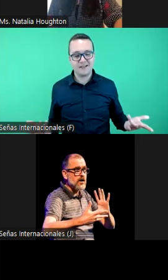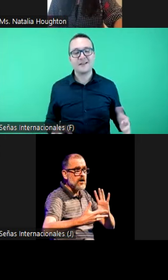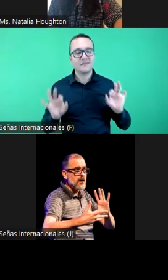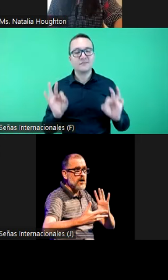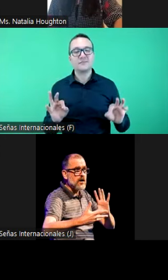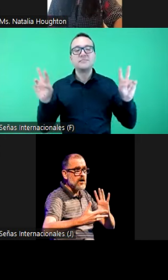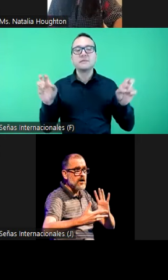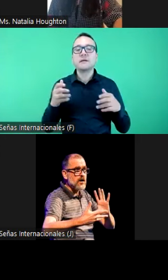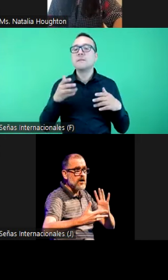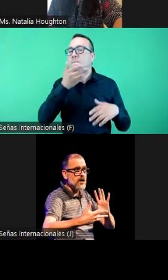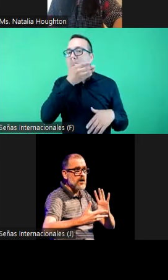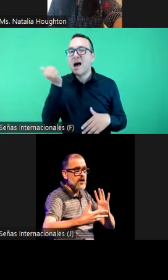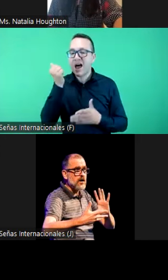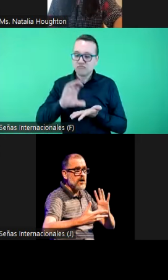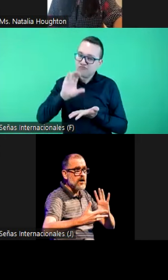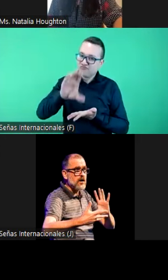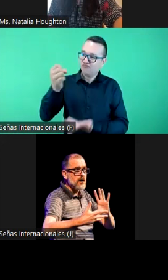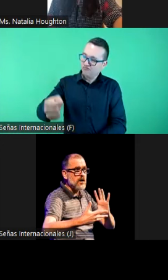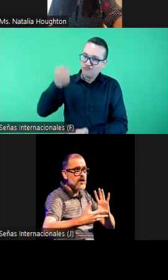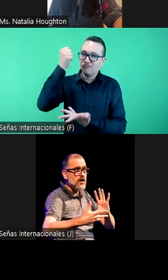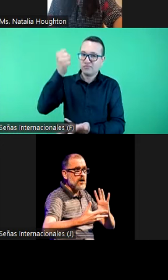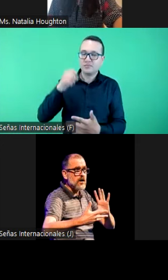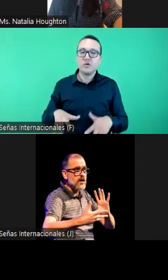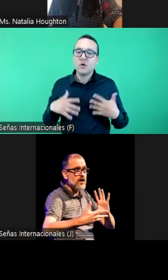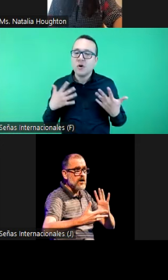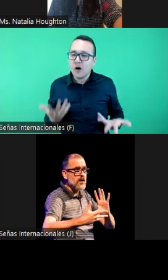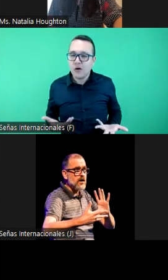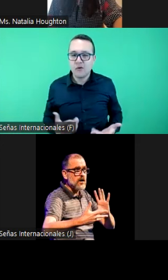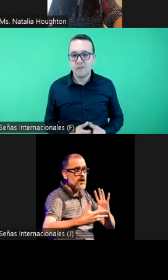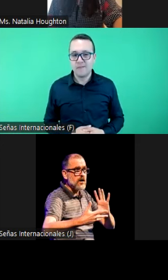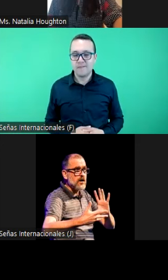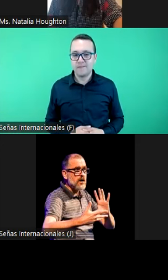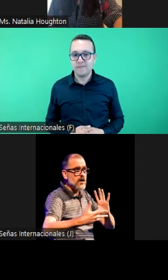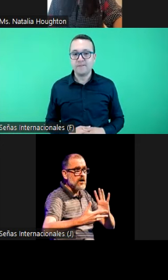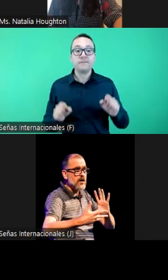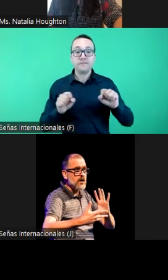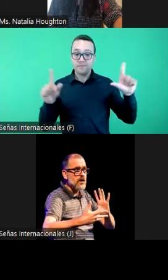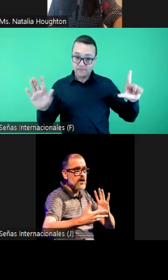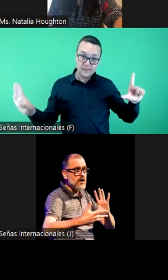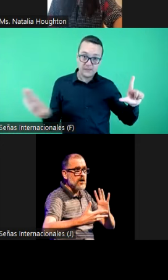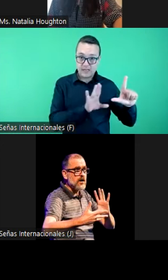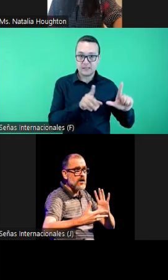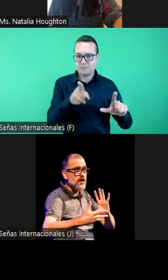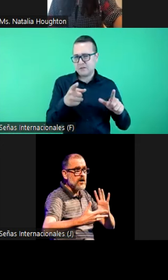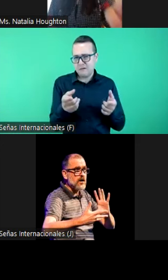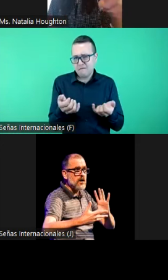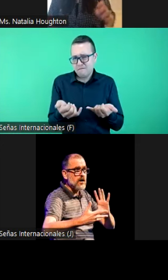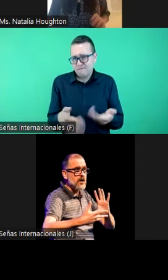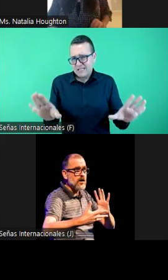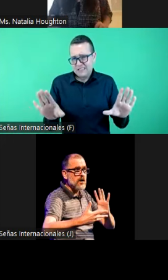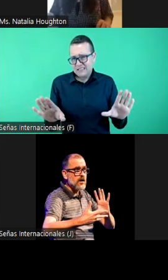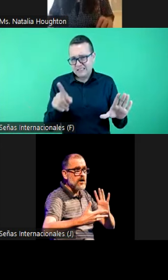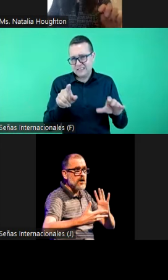unit, that has to do with to improve the financing of appropriate health services.